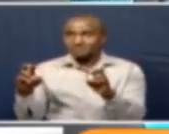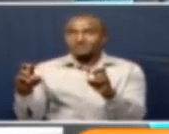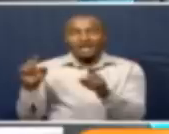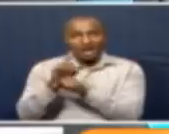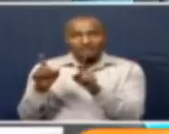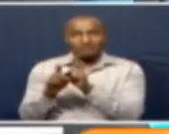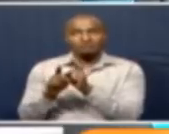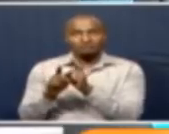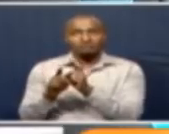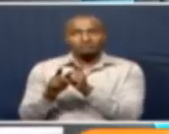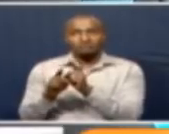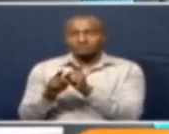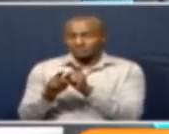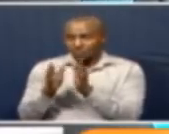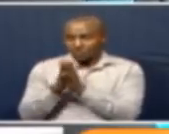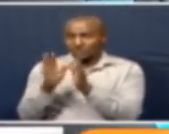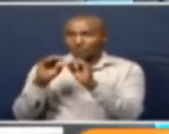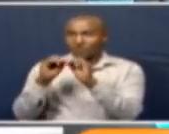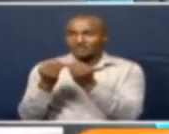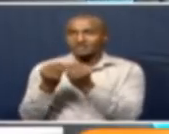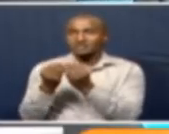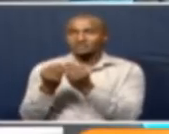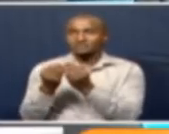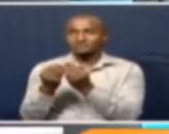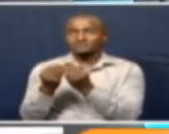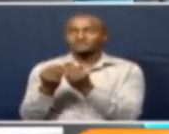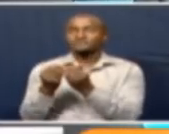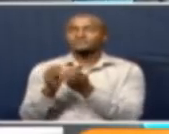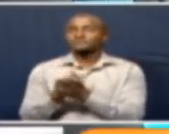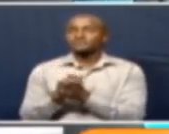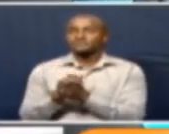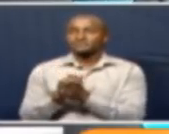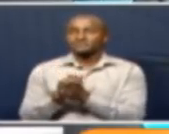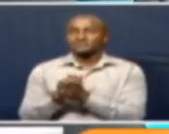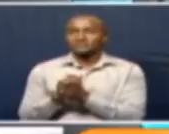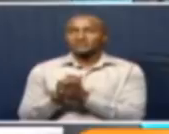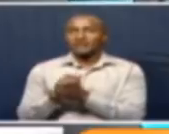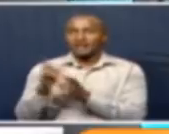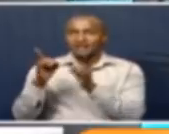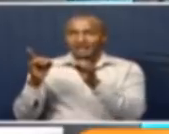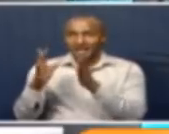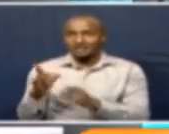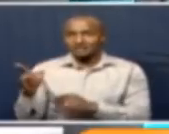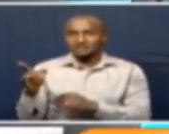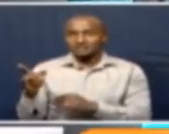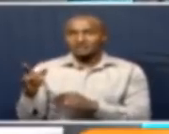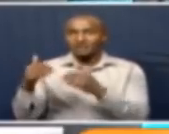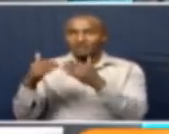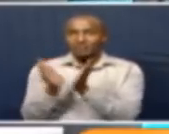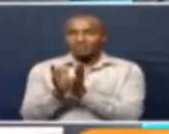things that go around the organization, to work with an organization. And then the director of the